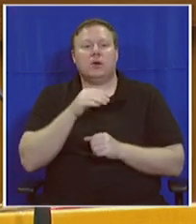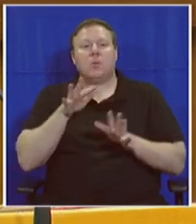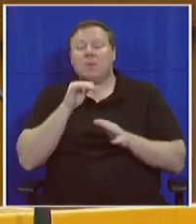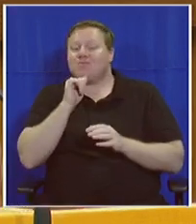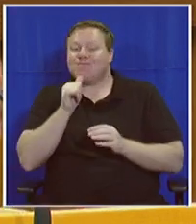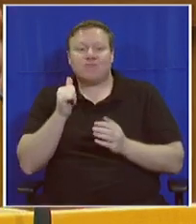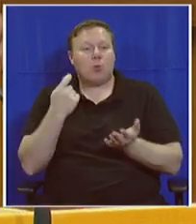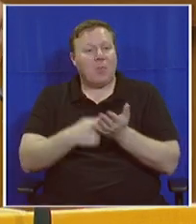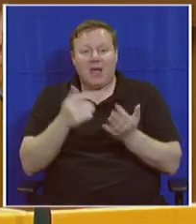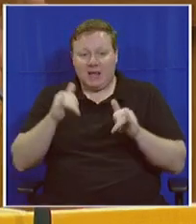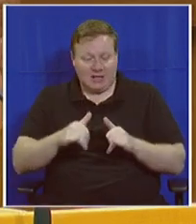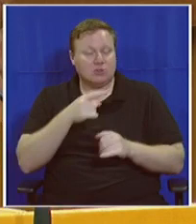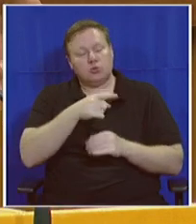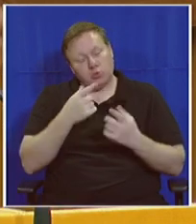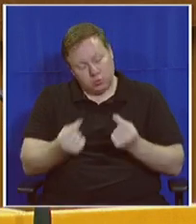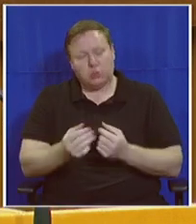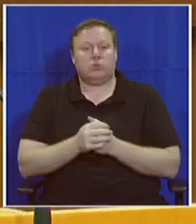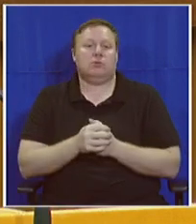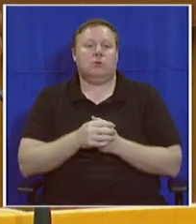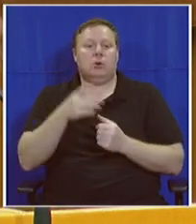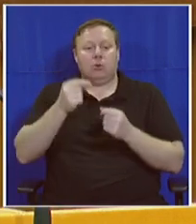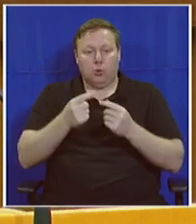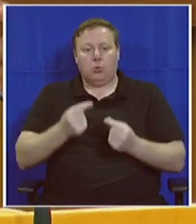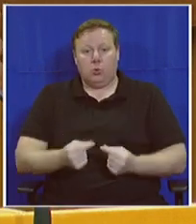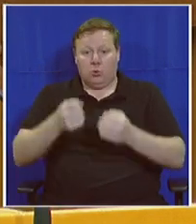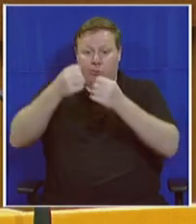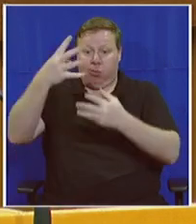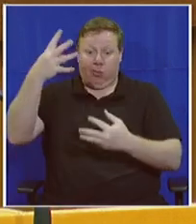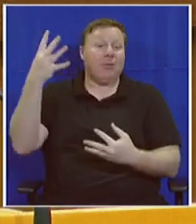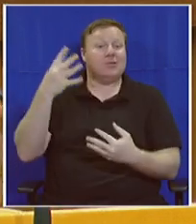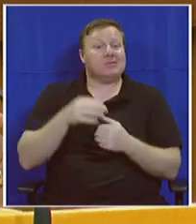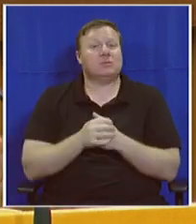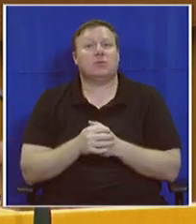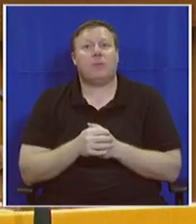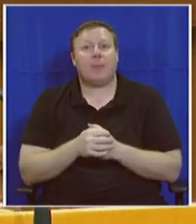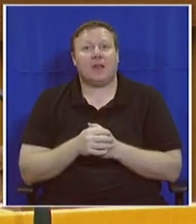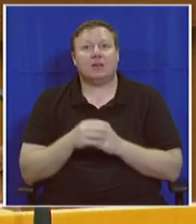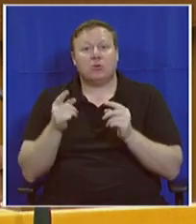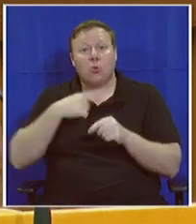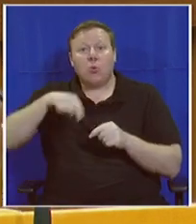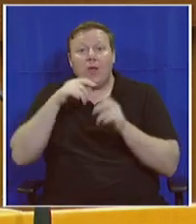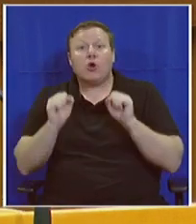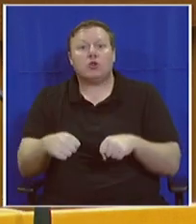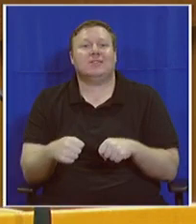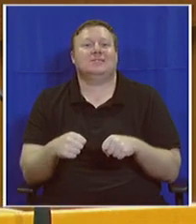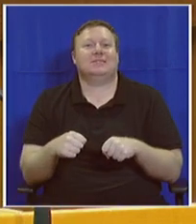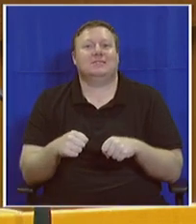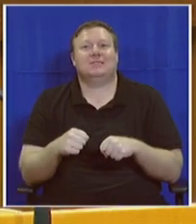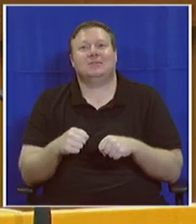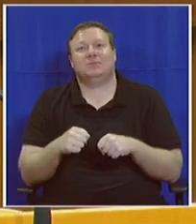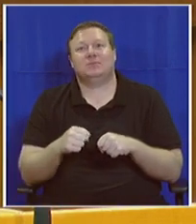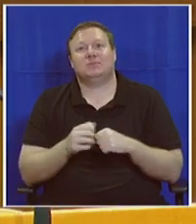enforcement. So that is what we agreed on.